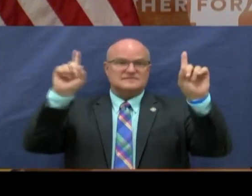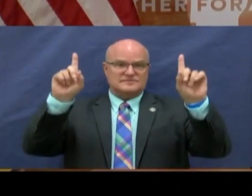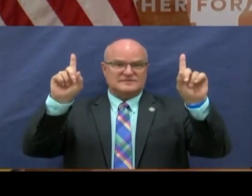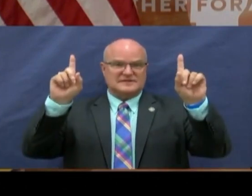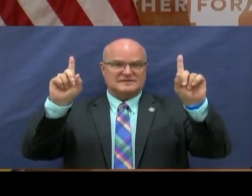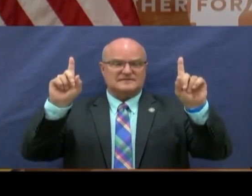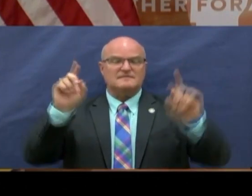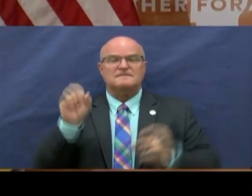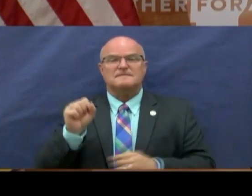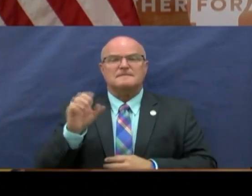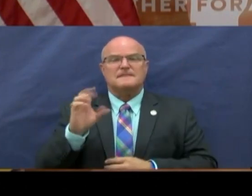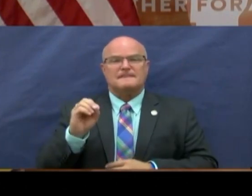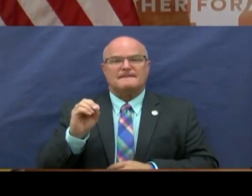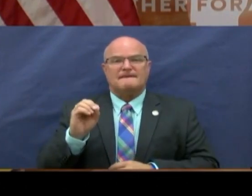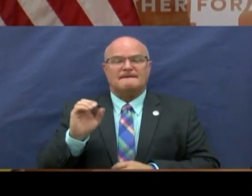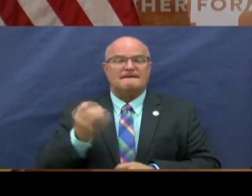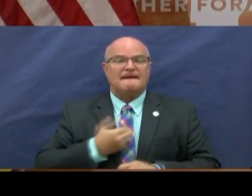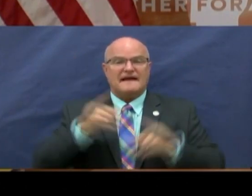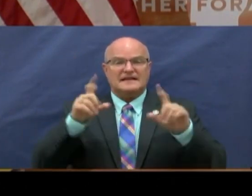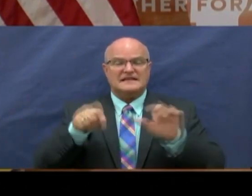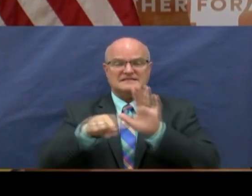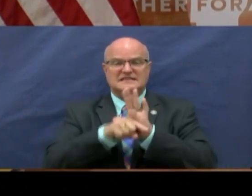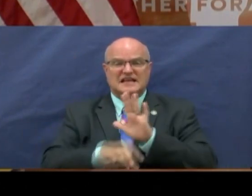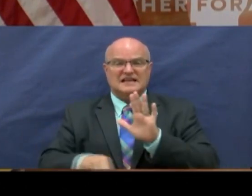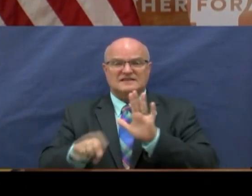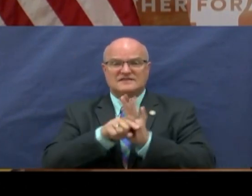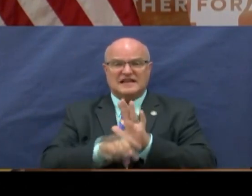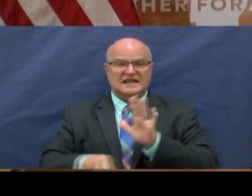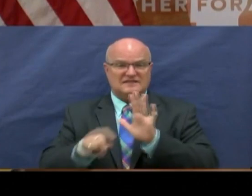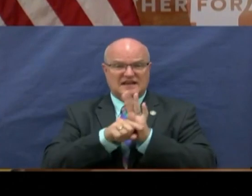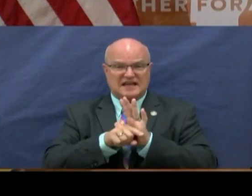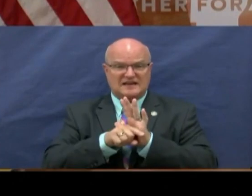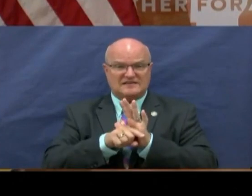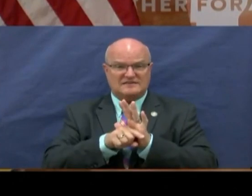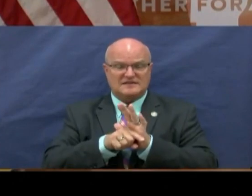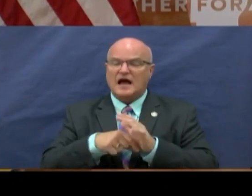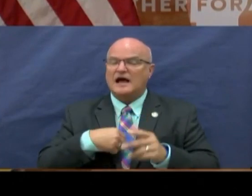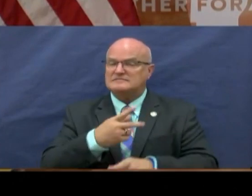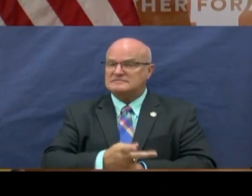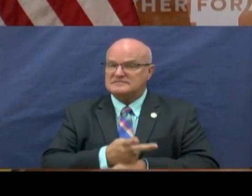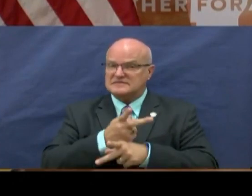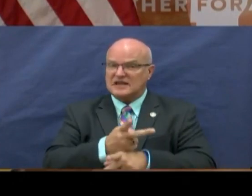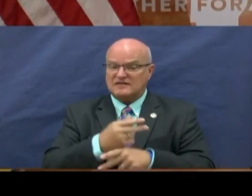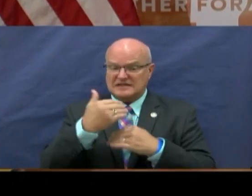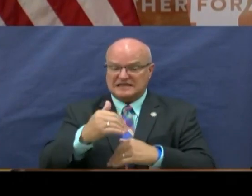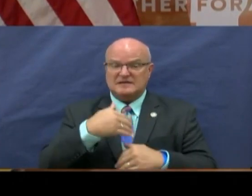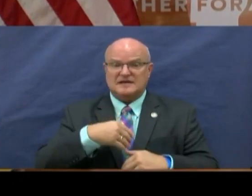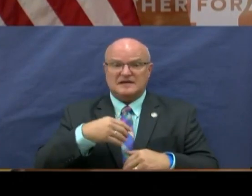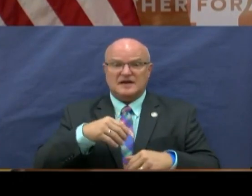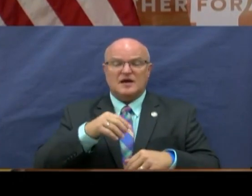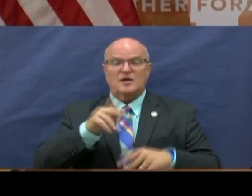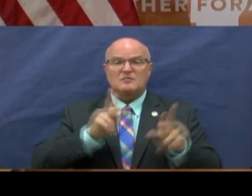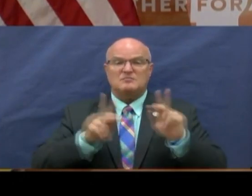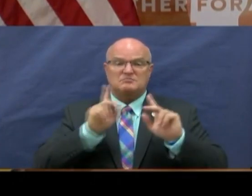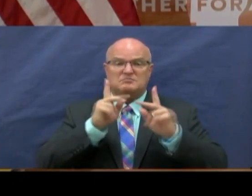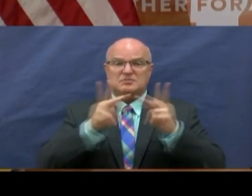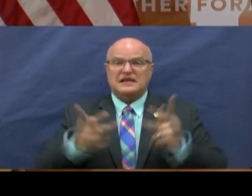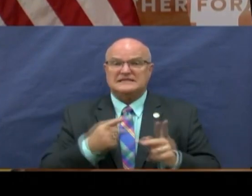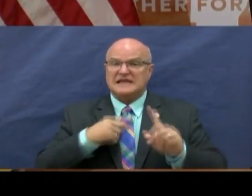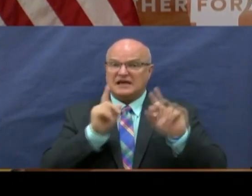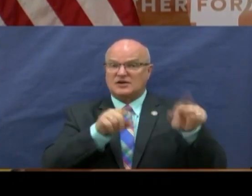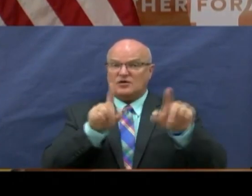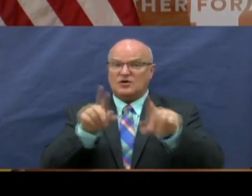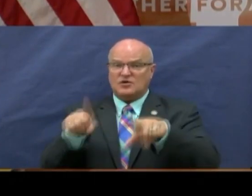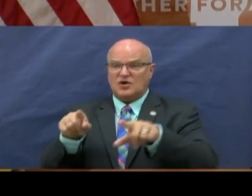difference. So our tests are negative. I've been careful in limiting my public engagements. That should